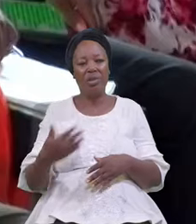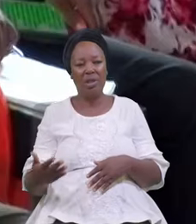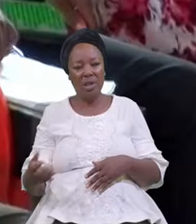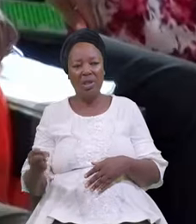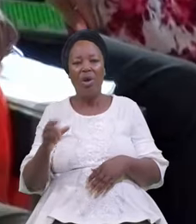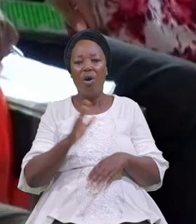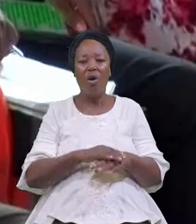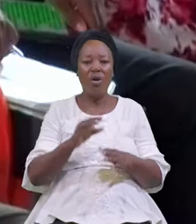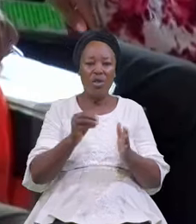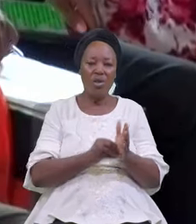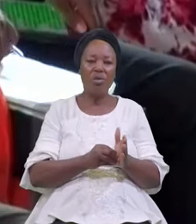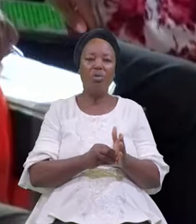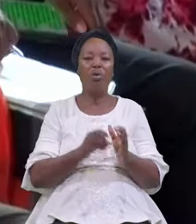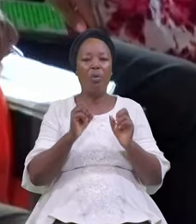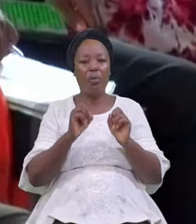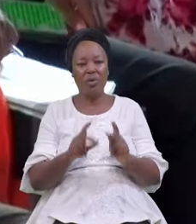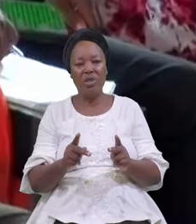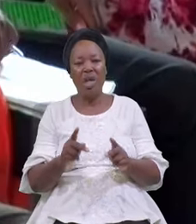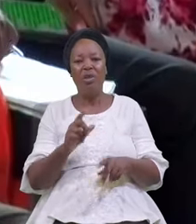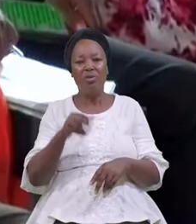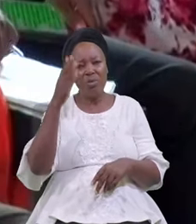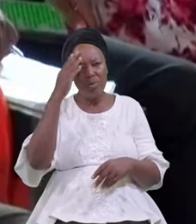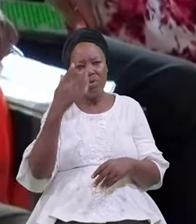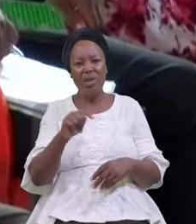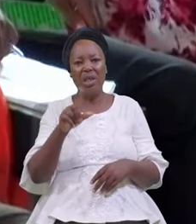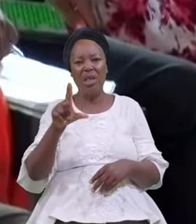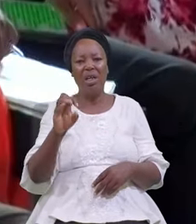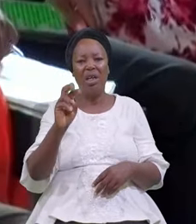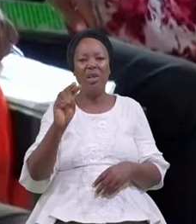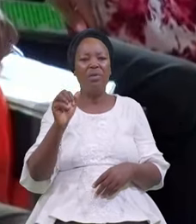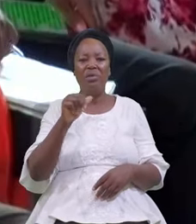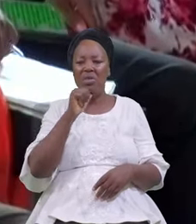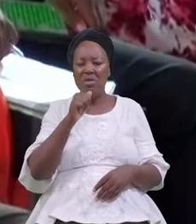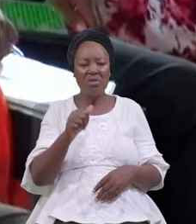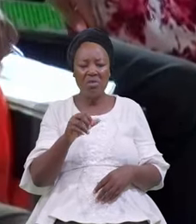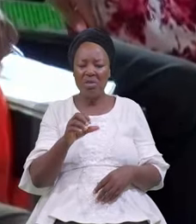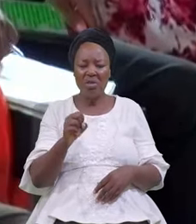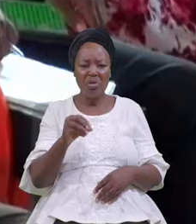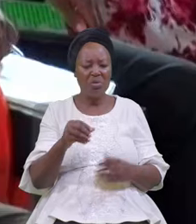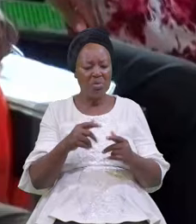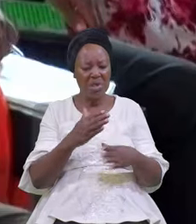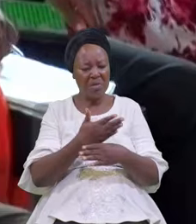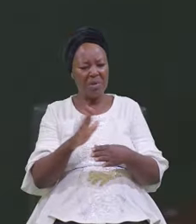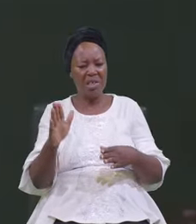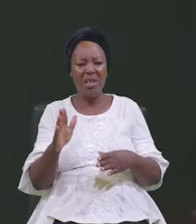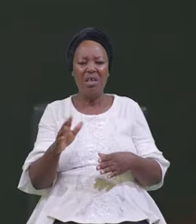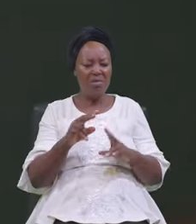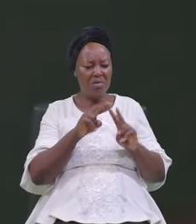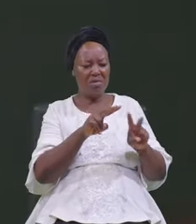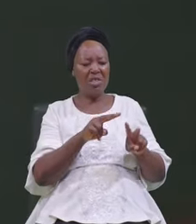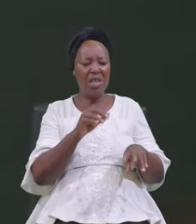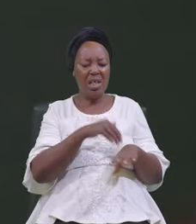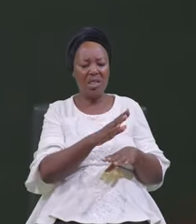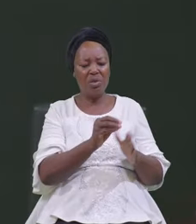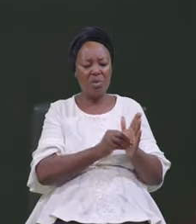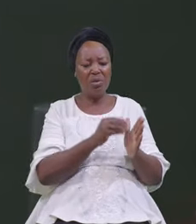own advantage. You know, the Levites, they were not, you know, so divided. This one looking on his own thing, and